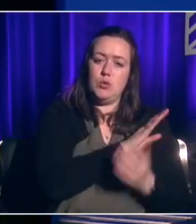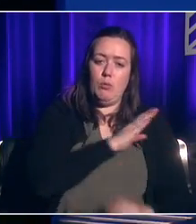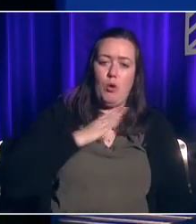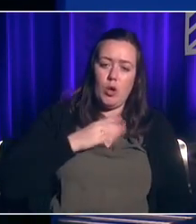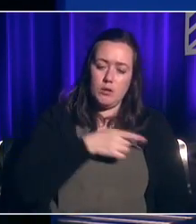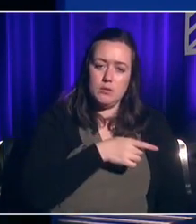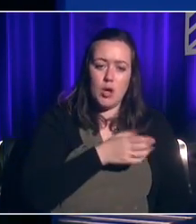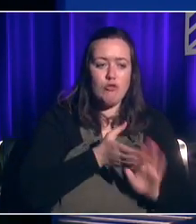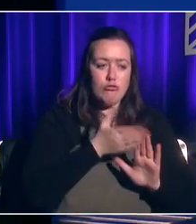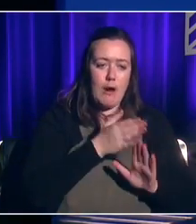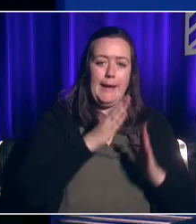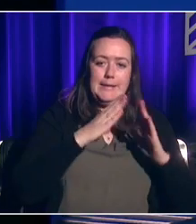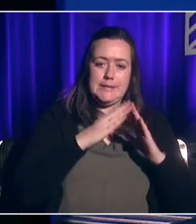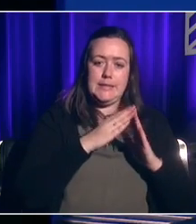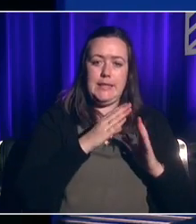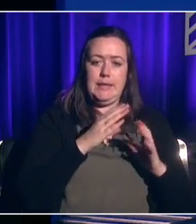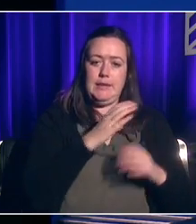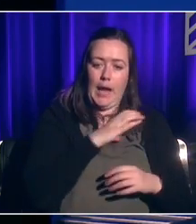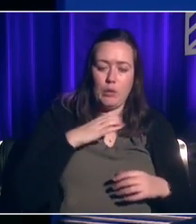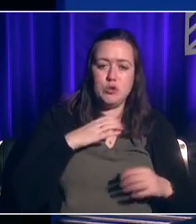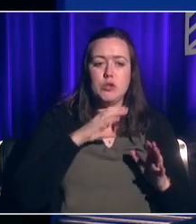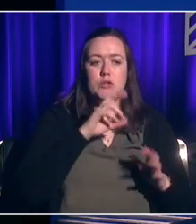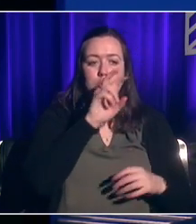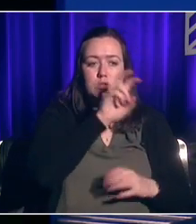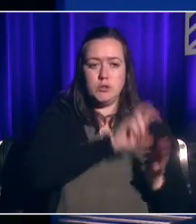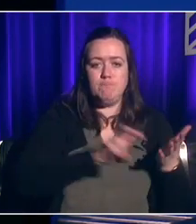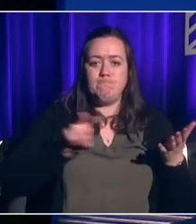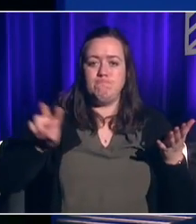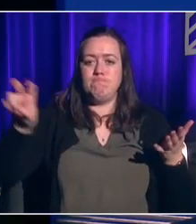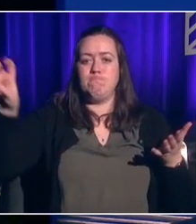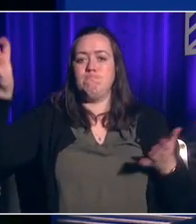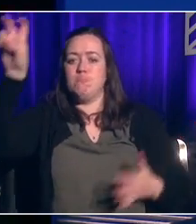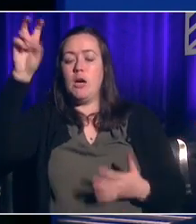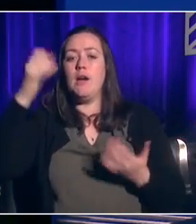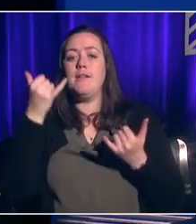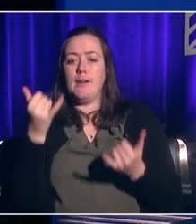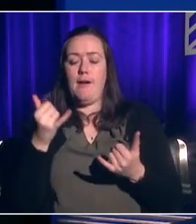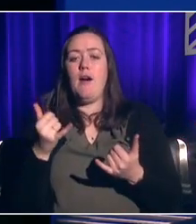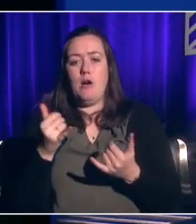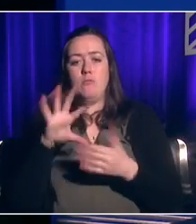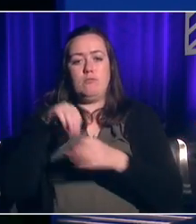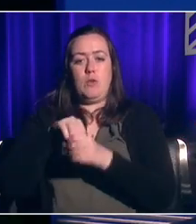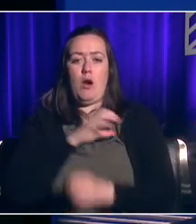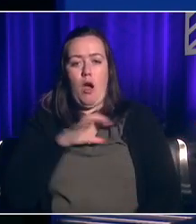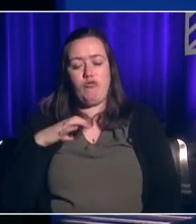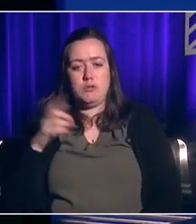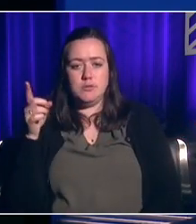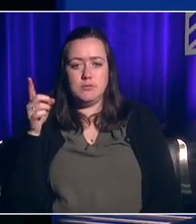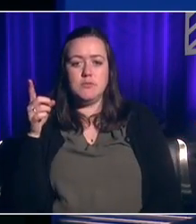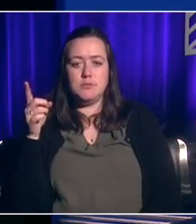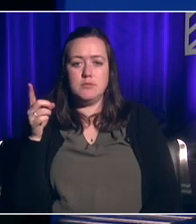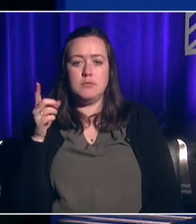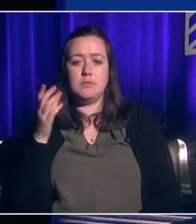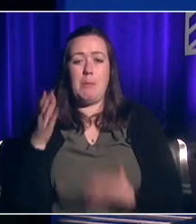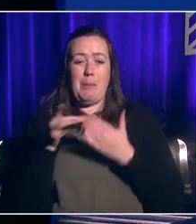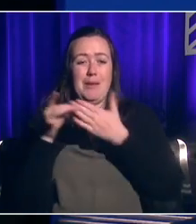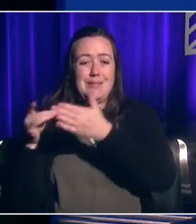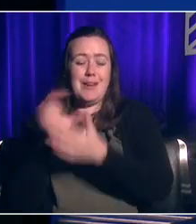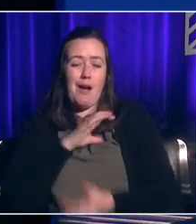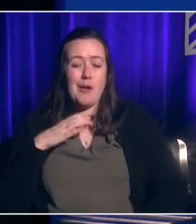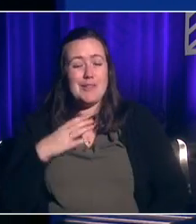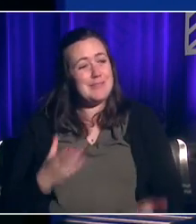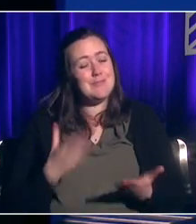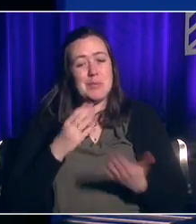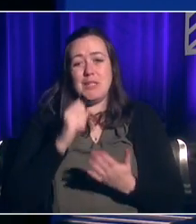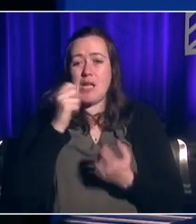then they went to the state representatives, and now they have control of Congress in a way that may or may not be in our favor.